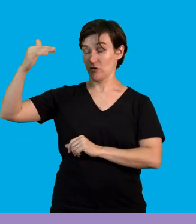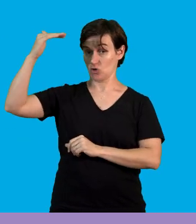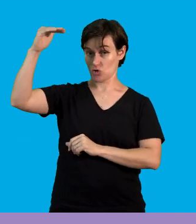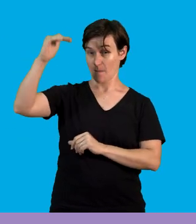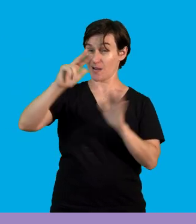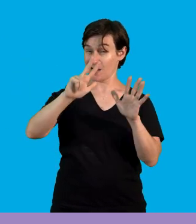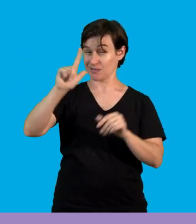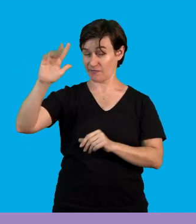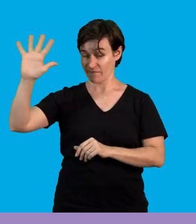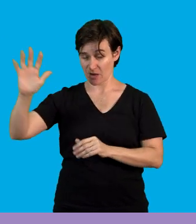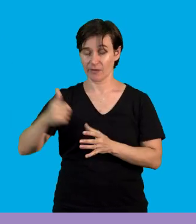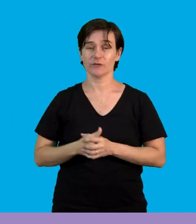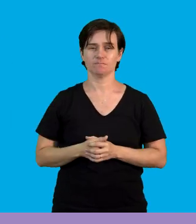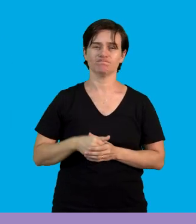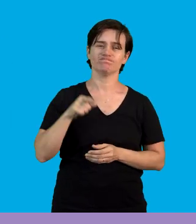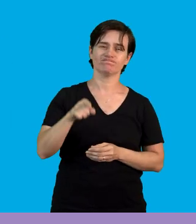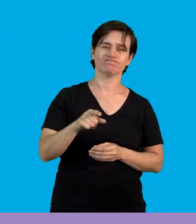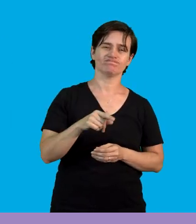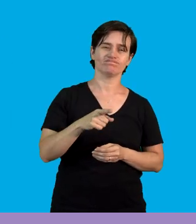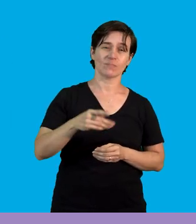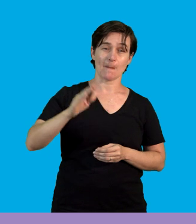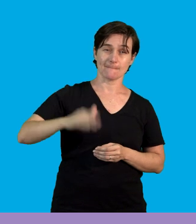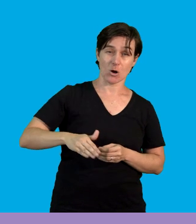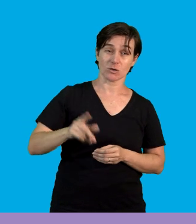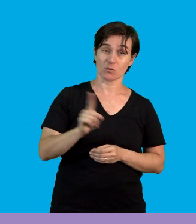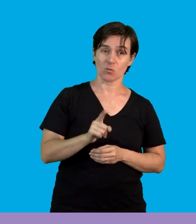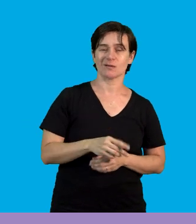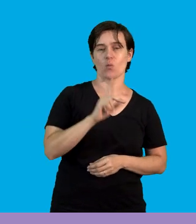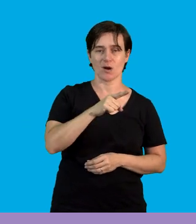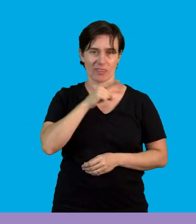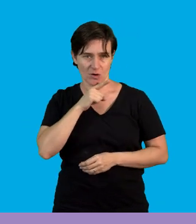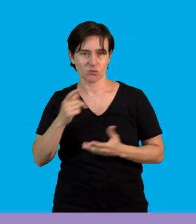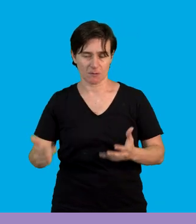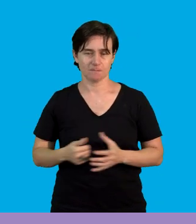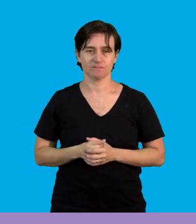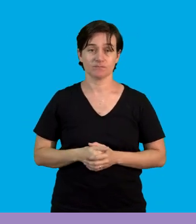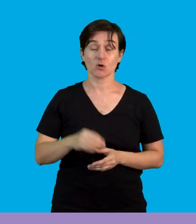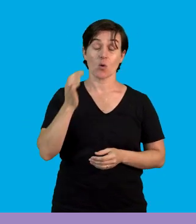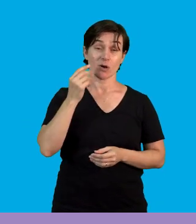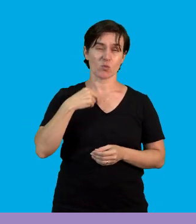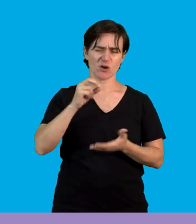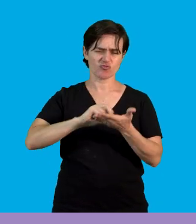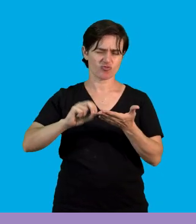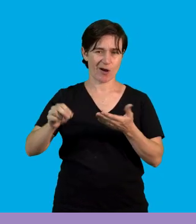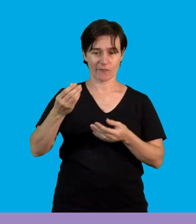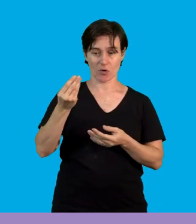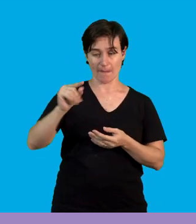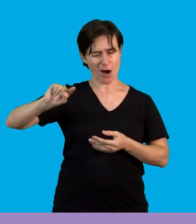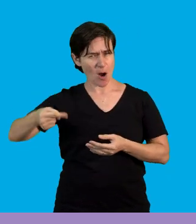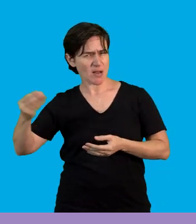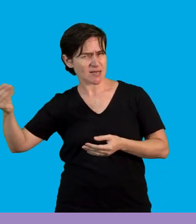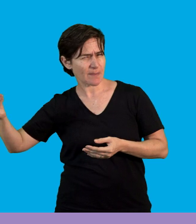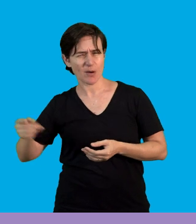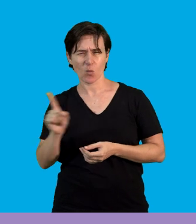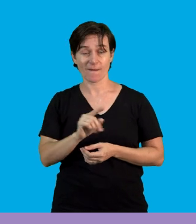875. So it's 875 divided by 1,000. So when we write that as a decimal,